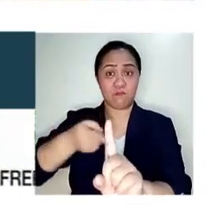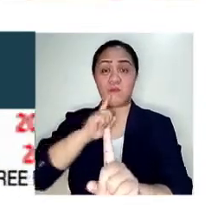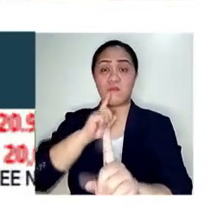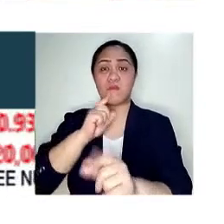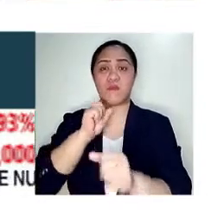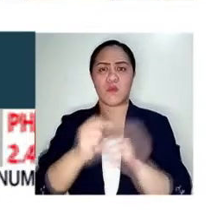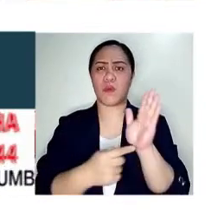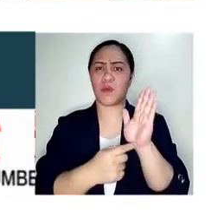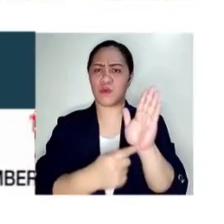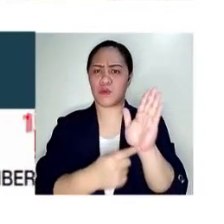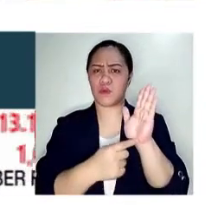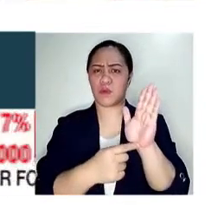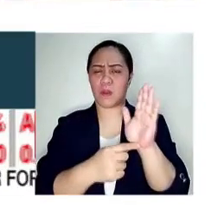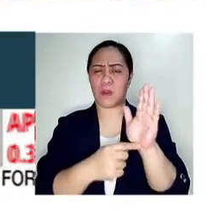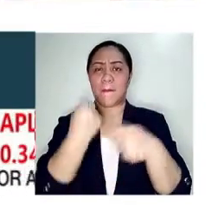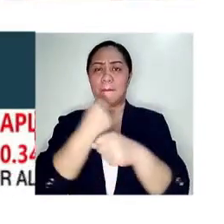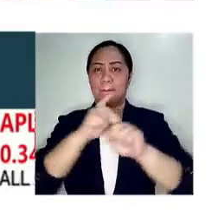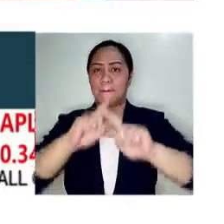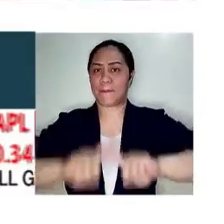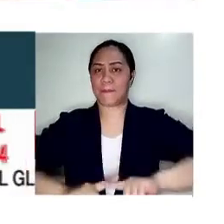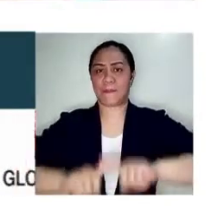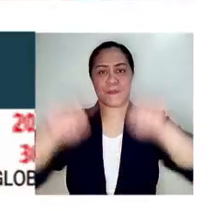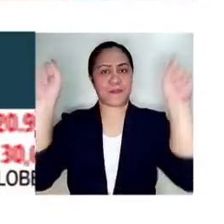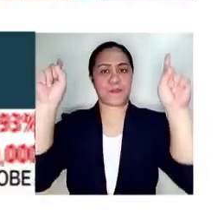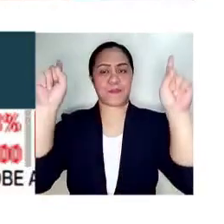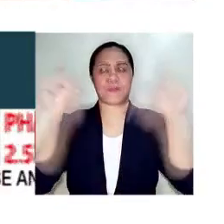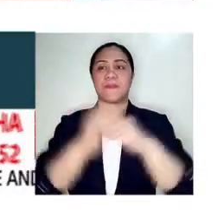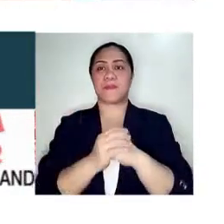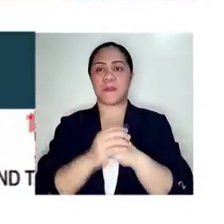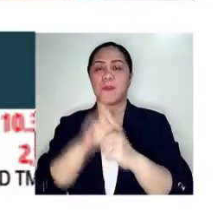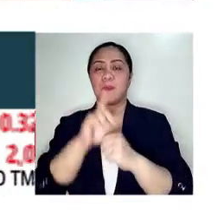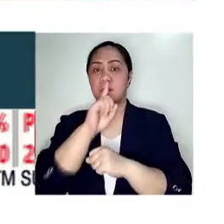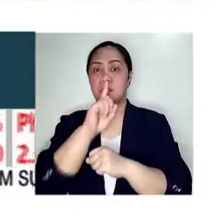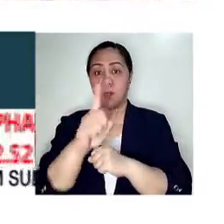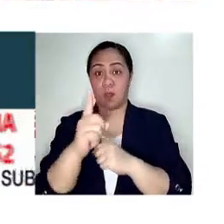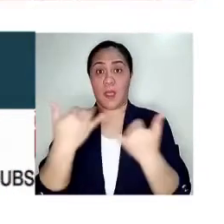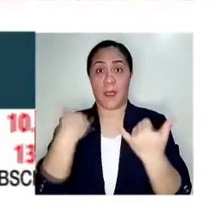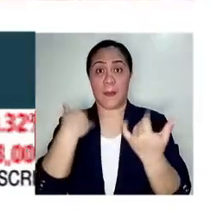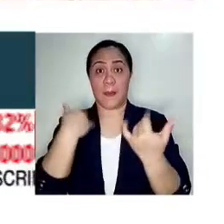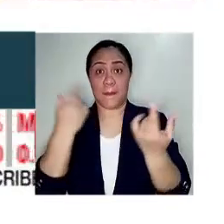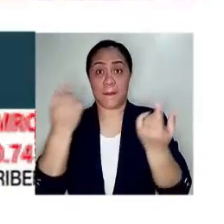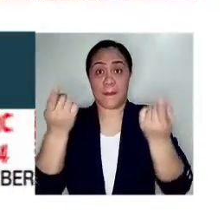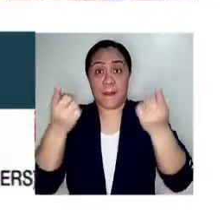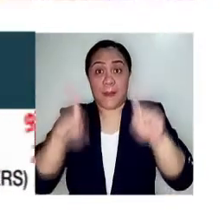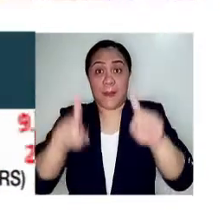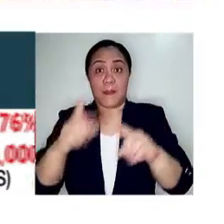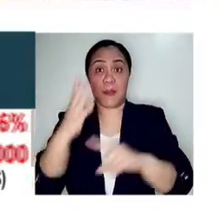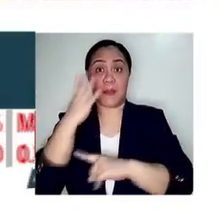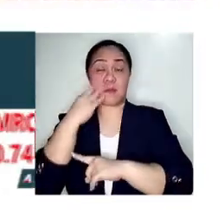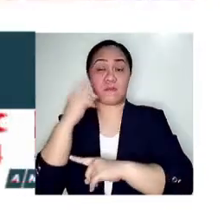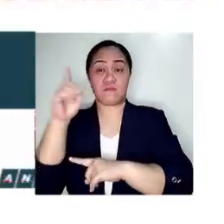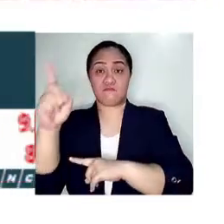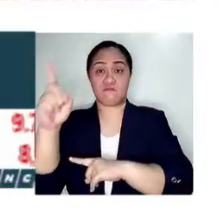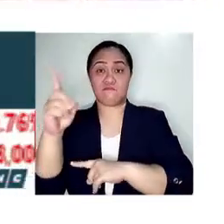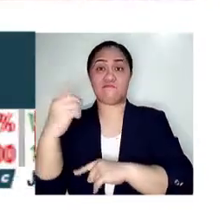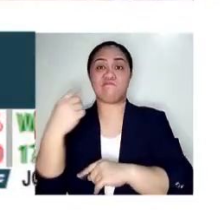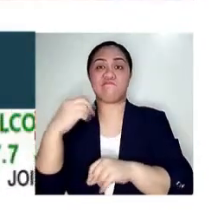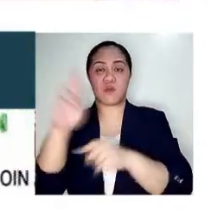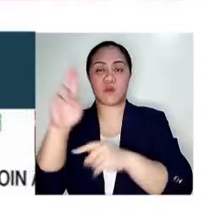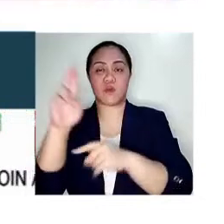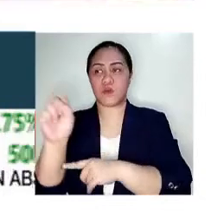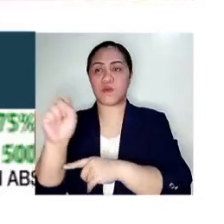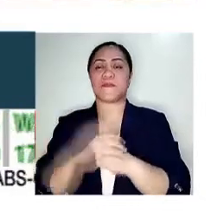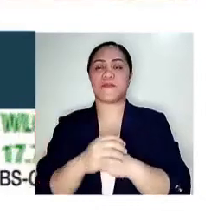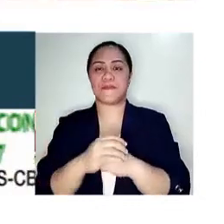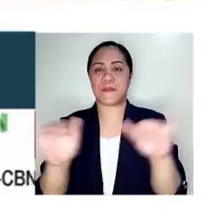big difference in denting the deadly curve that they are experiencing right now in the U.S. Another one, of course, was the fortifying